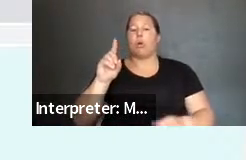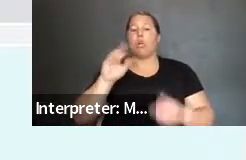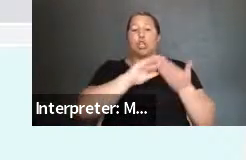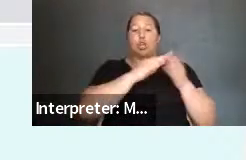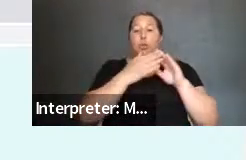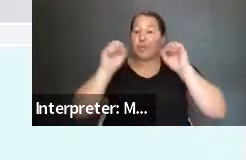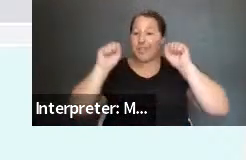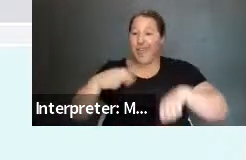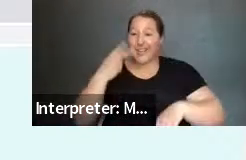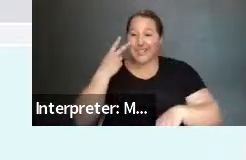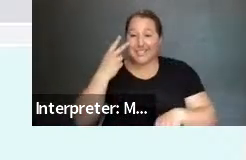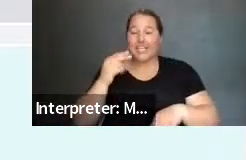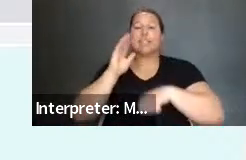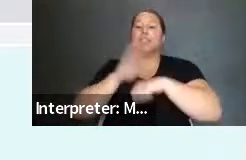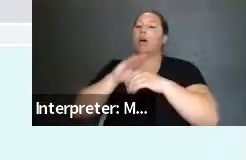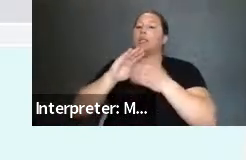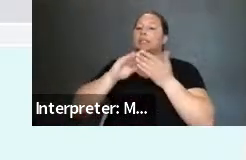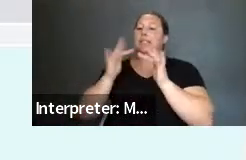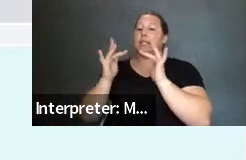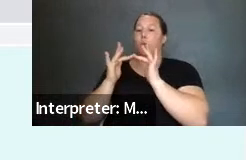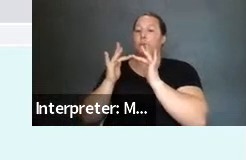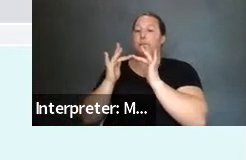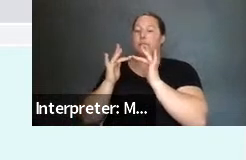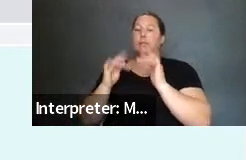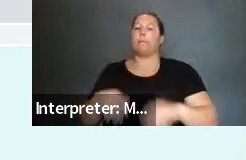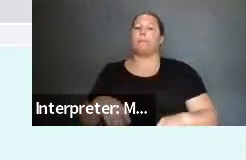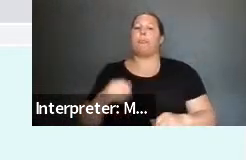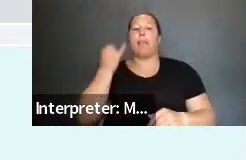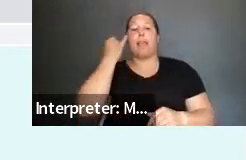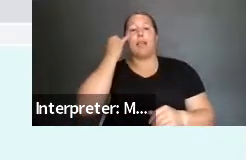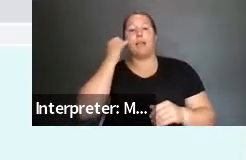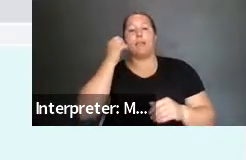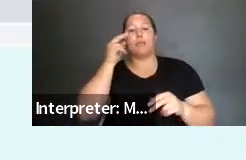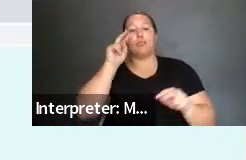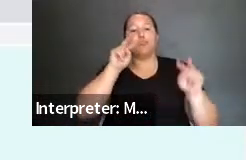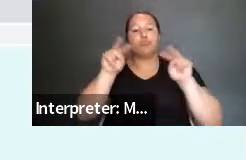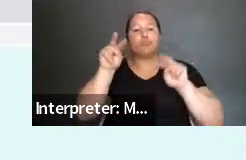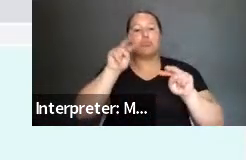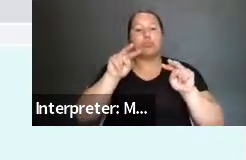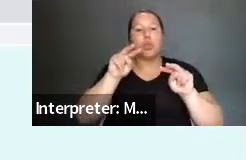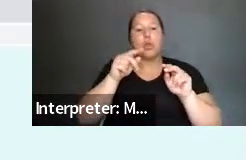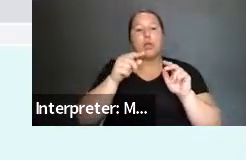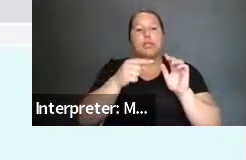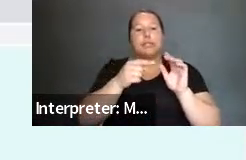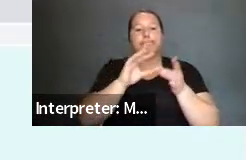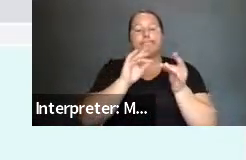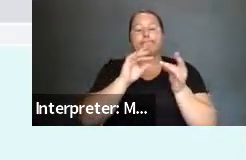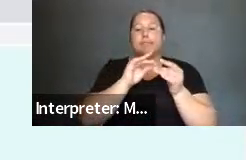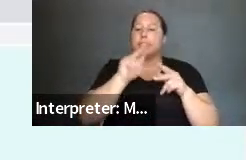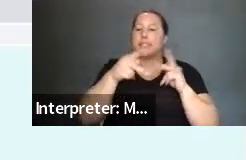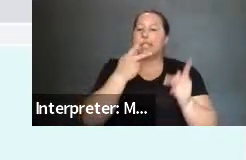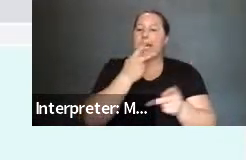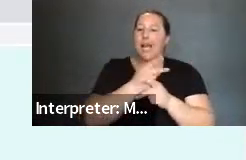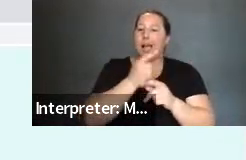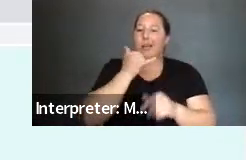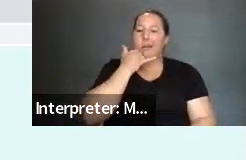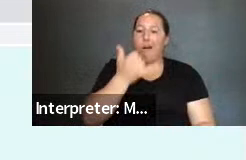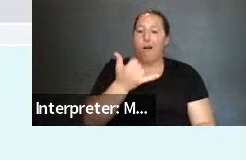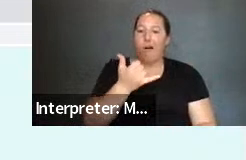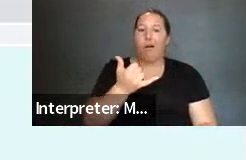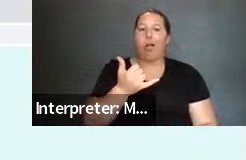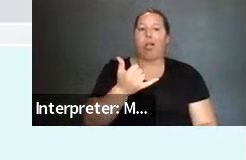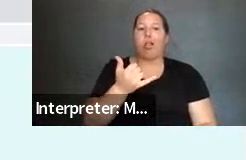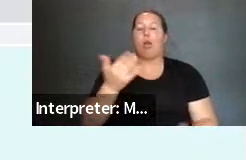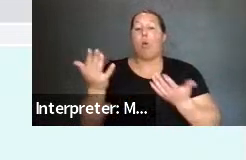on the city website. But if you look at here, it tells you the type of call, the outcome of the call. So if PIC went on a